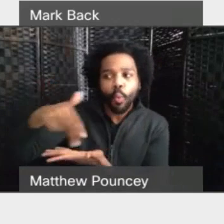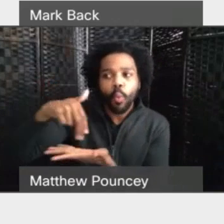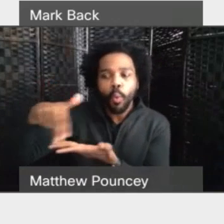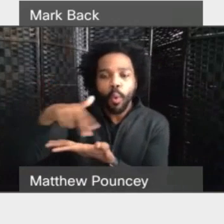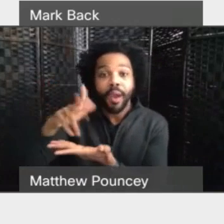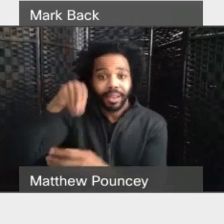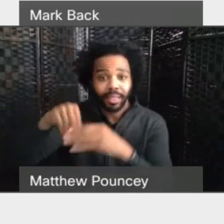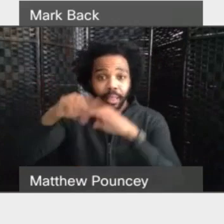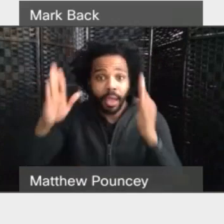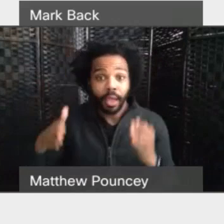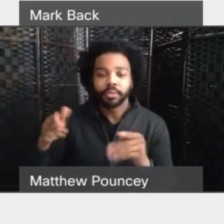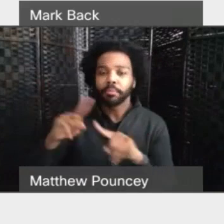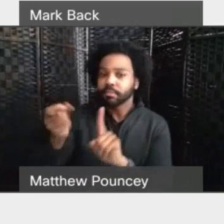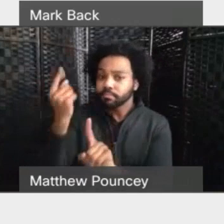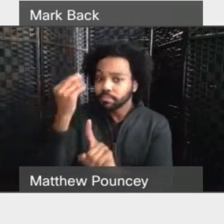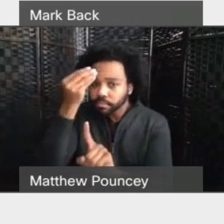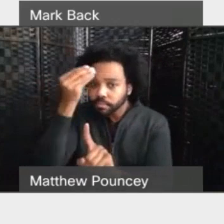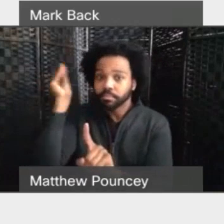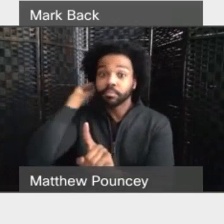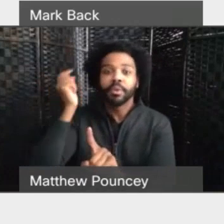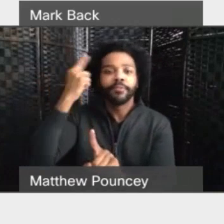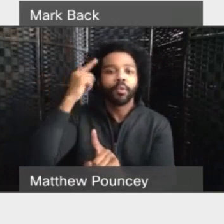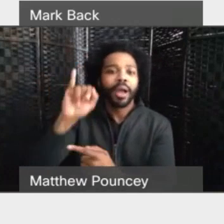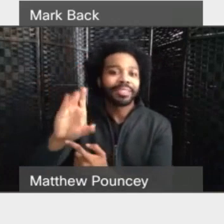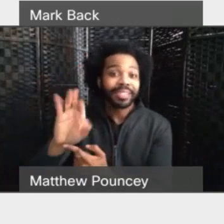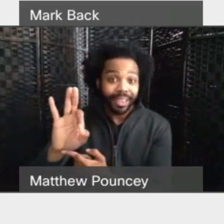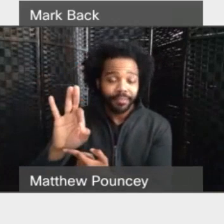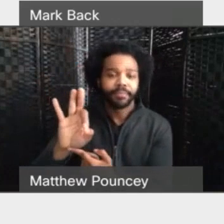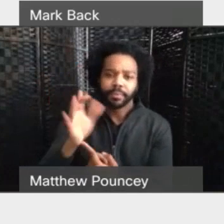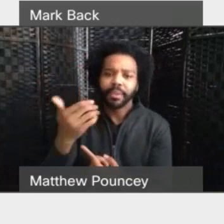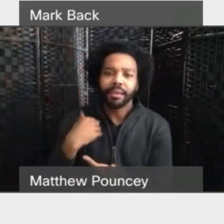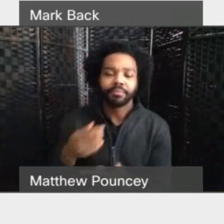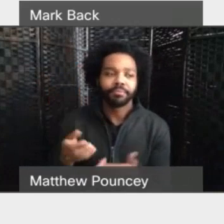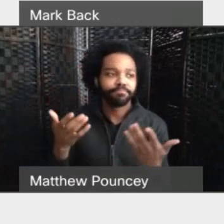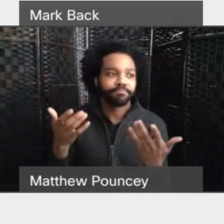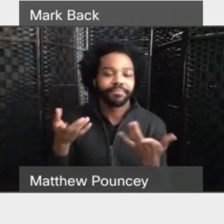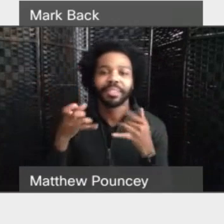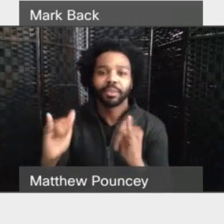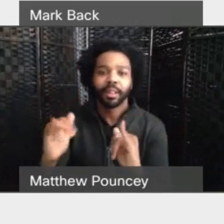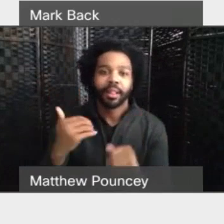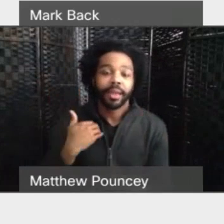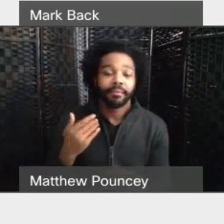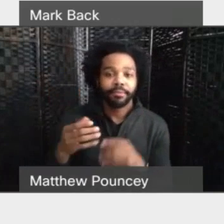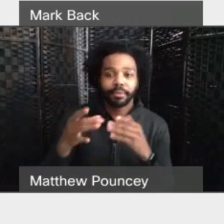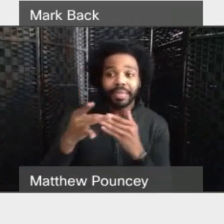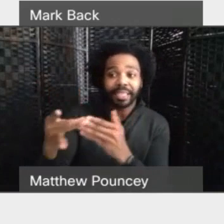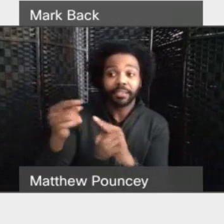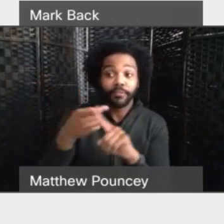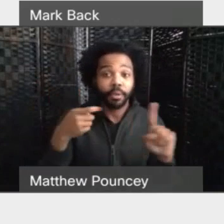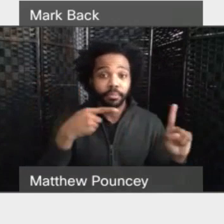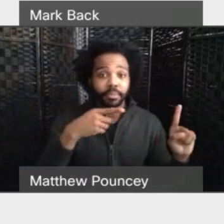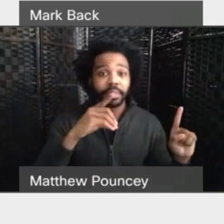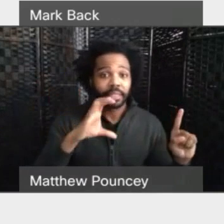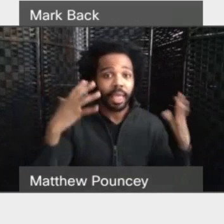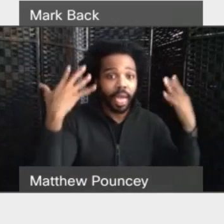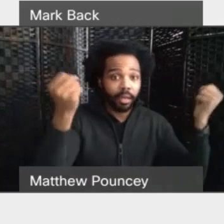mind that for intermediate care facilities, there is still guidance from DC Health that